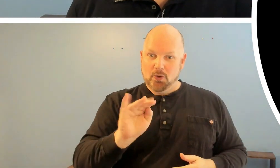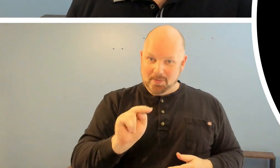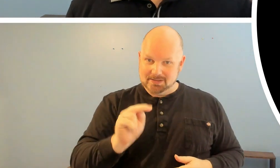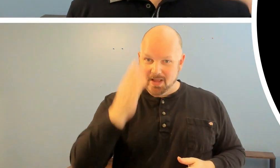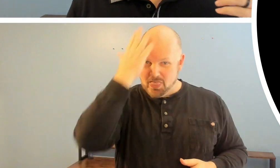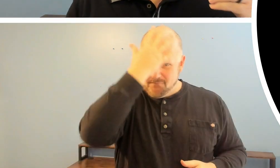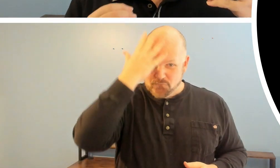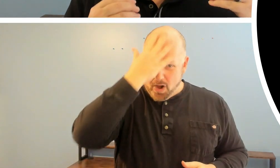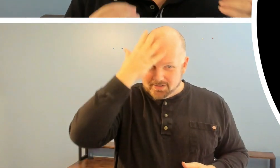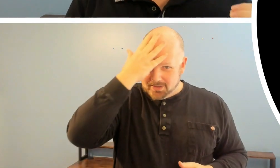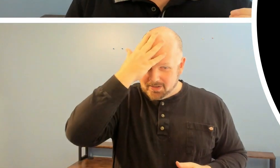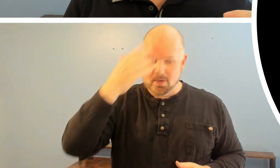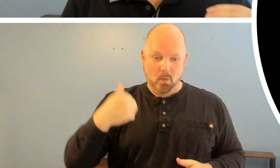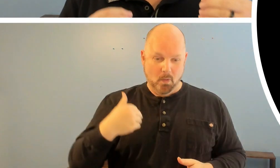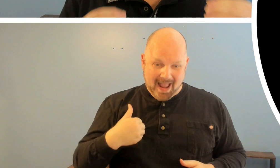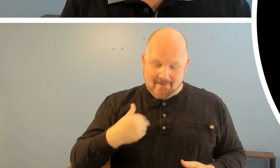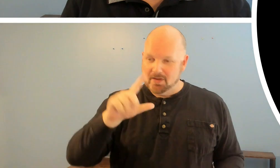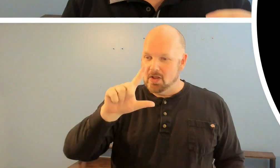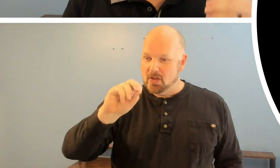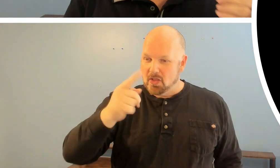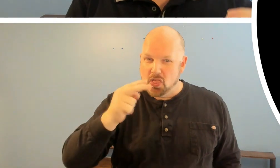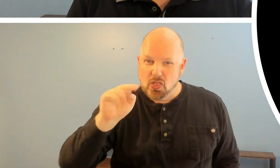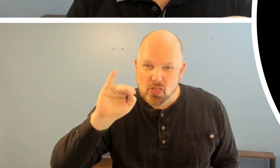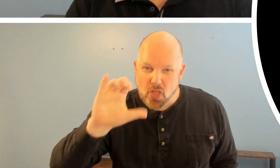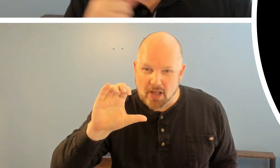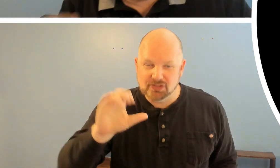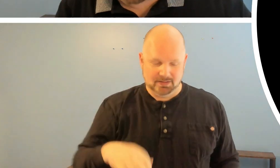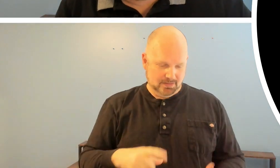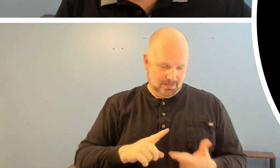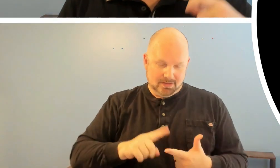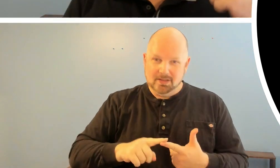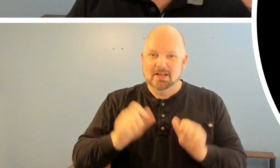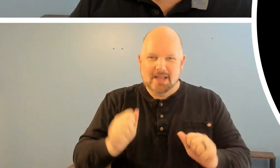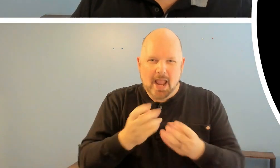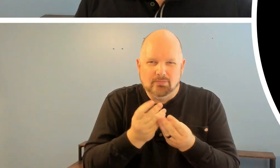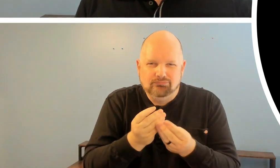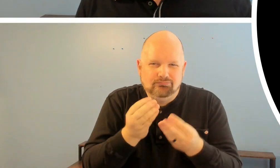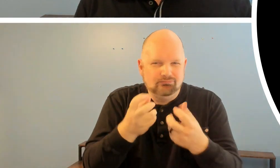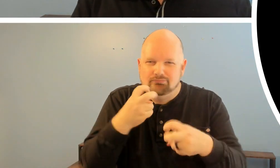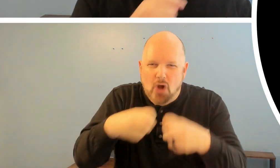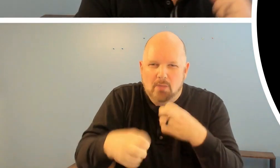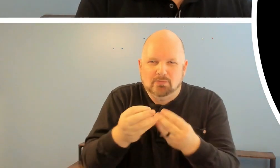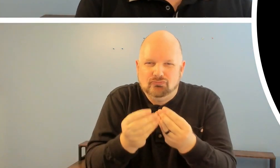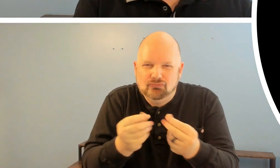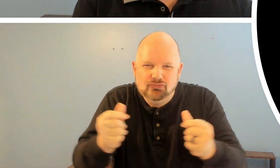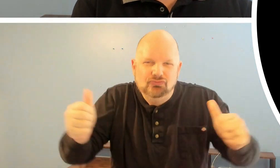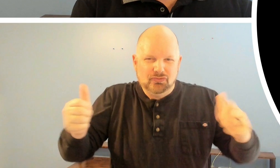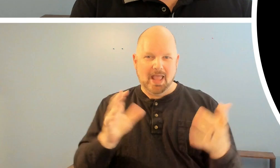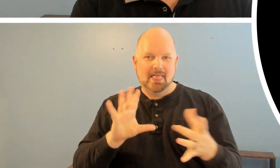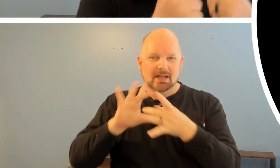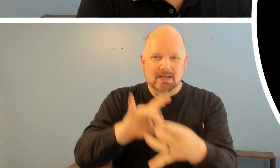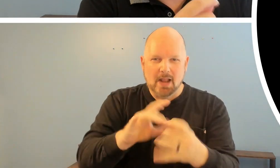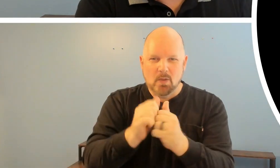here, is our ability to have reason and logic and work out math problems, work out difficult solutions and so forth,